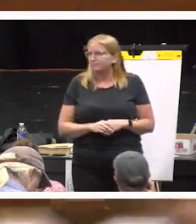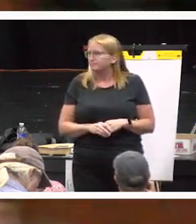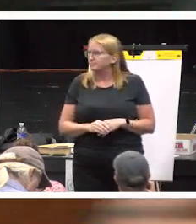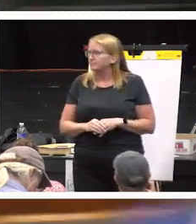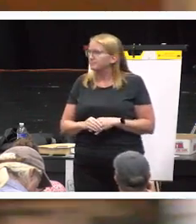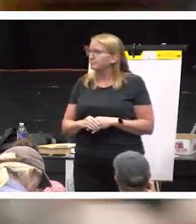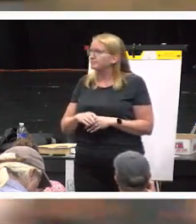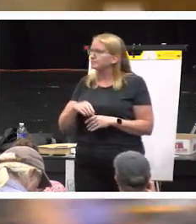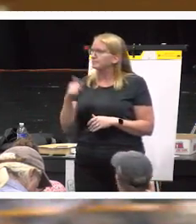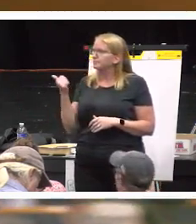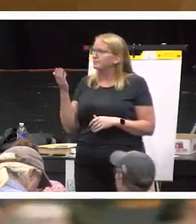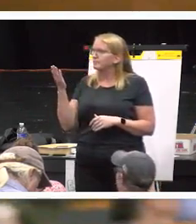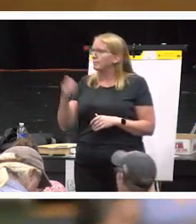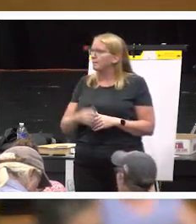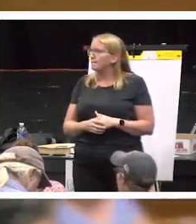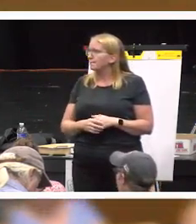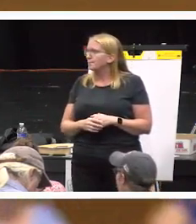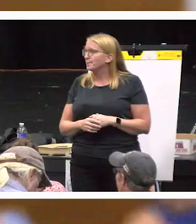here.